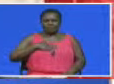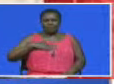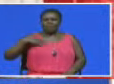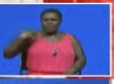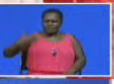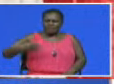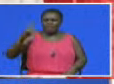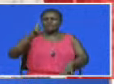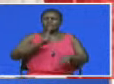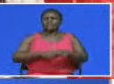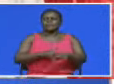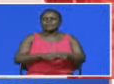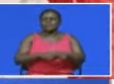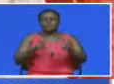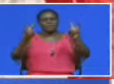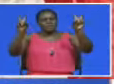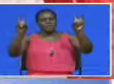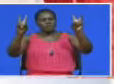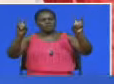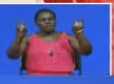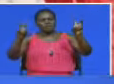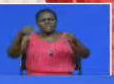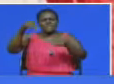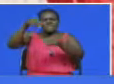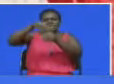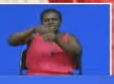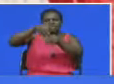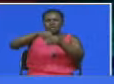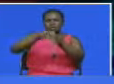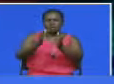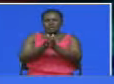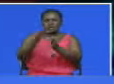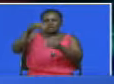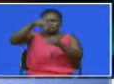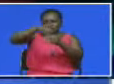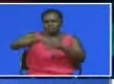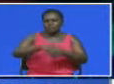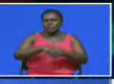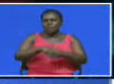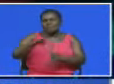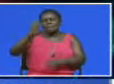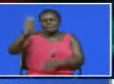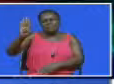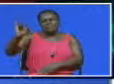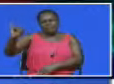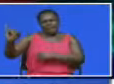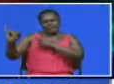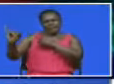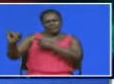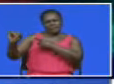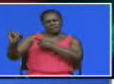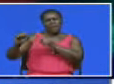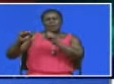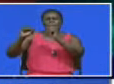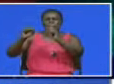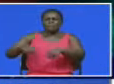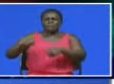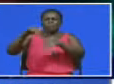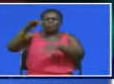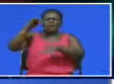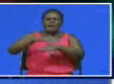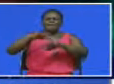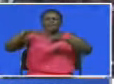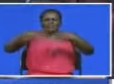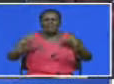consistently fight the issues of inclusion and inclusivity. But how is the BBI referendum likely to affect the